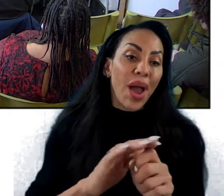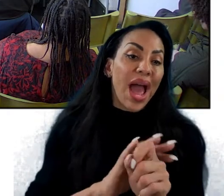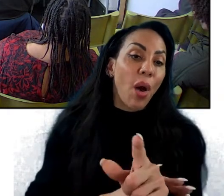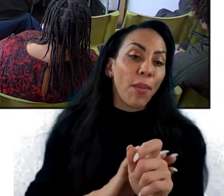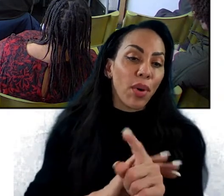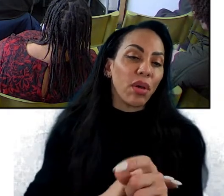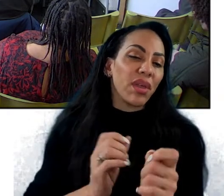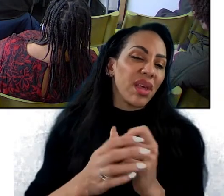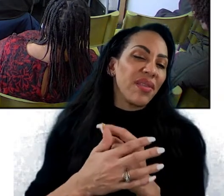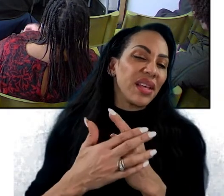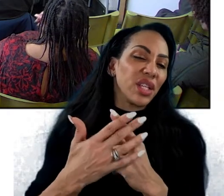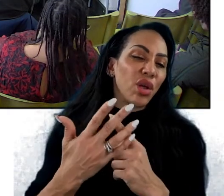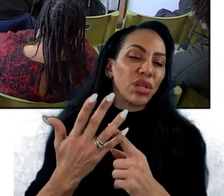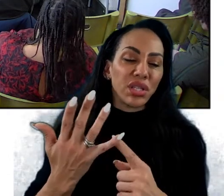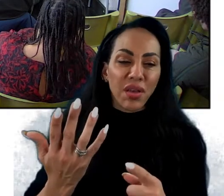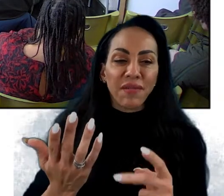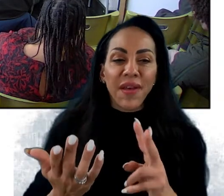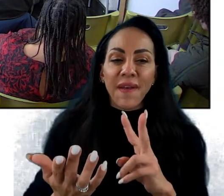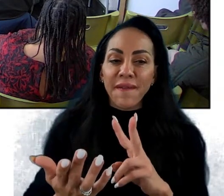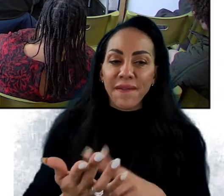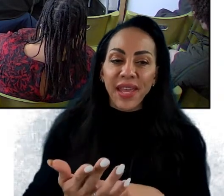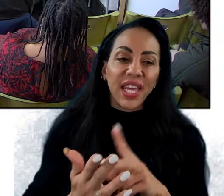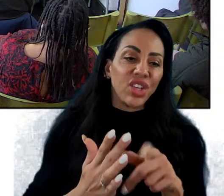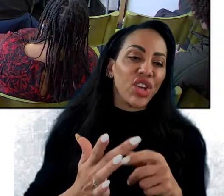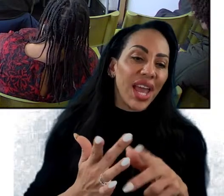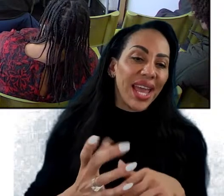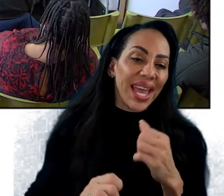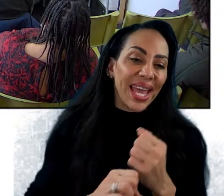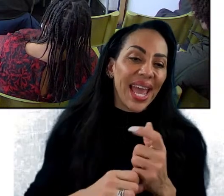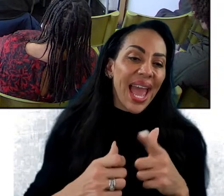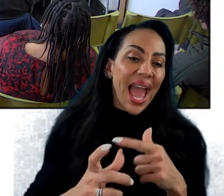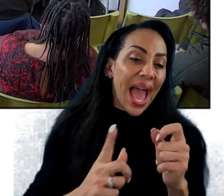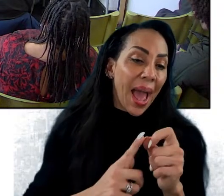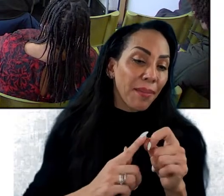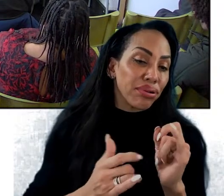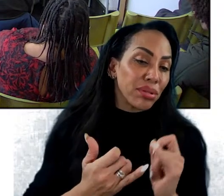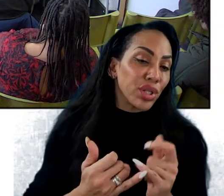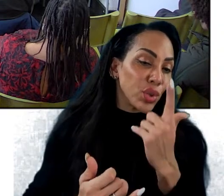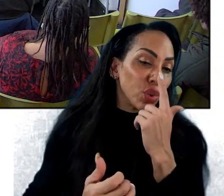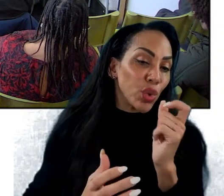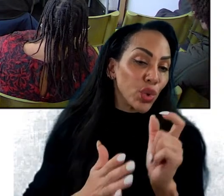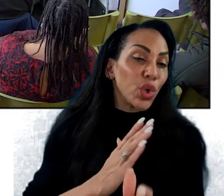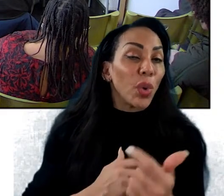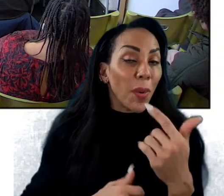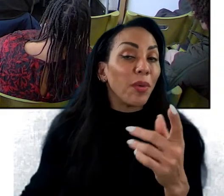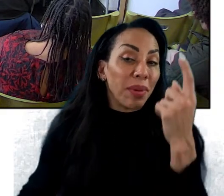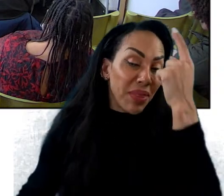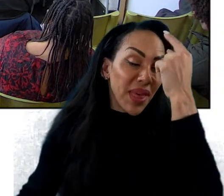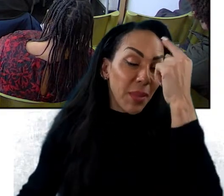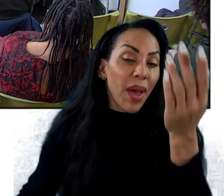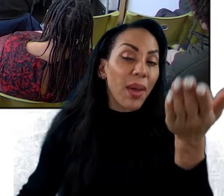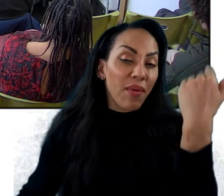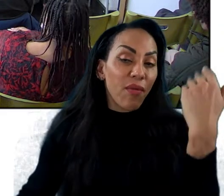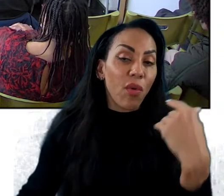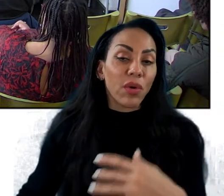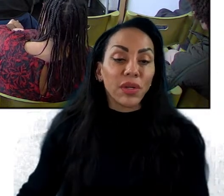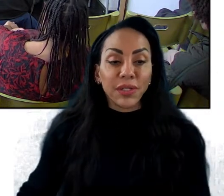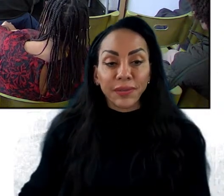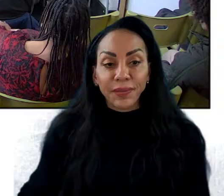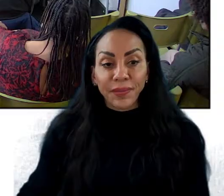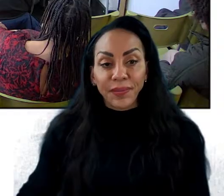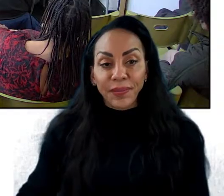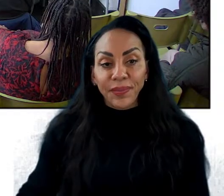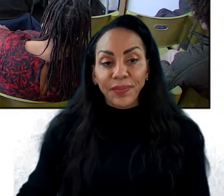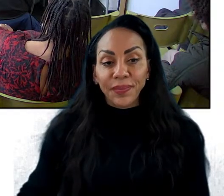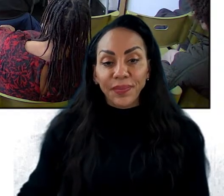lots of like VJ kind of apps that you can get that do that kind of stuff, but it's definitely one thing we've considered and would like to look into more for the visual side of things.